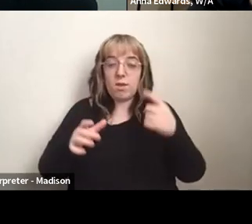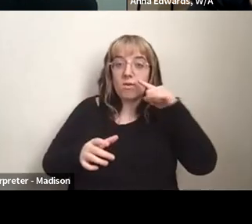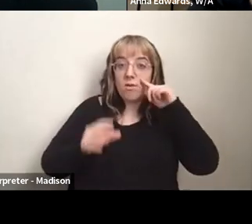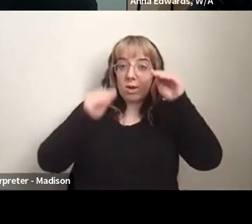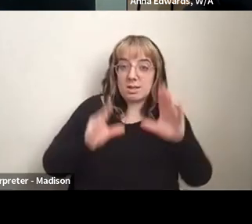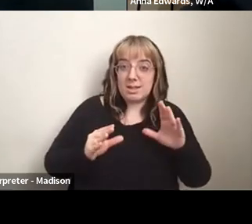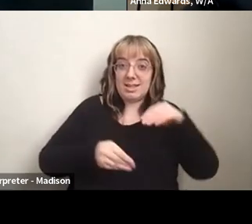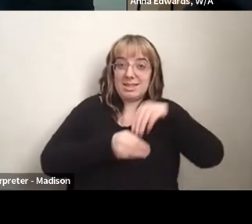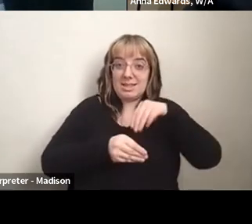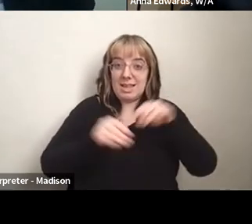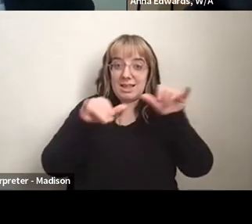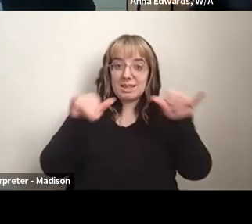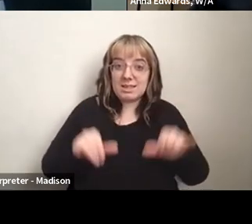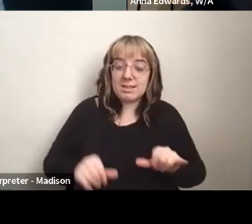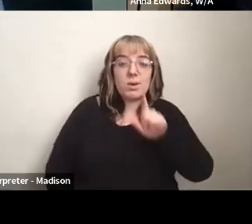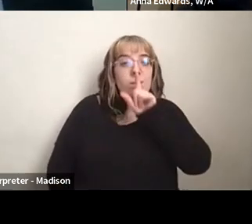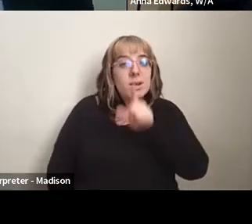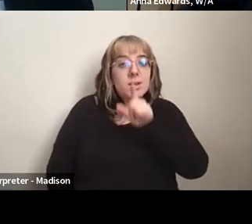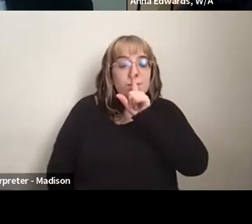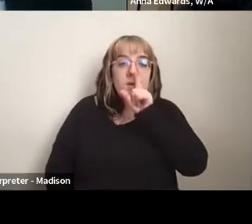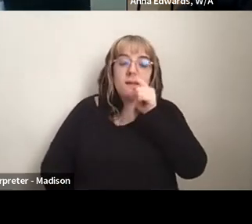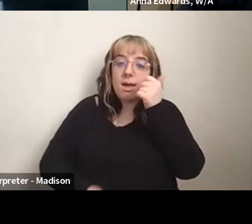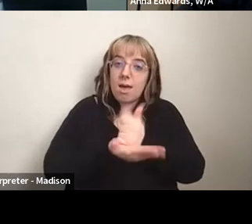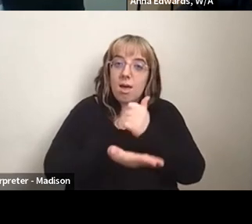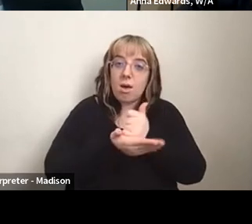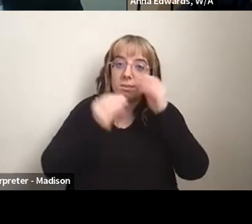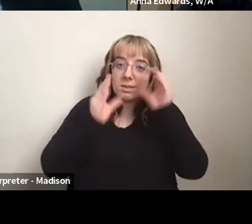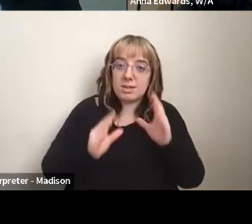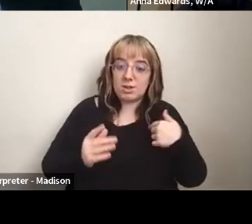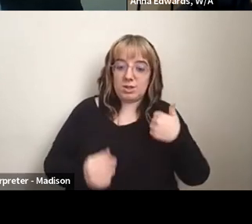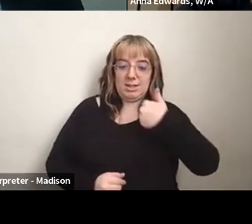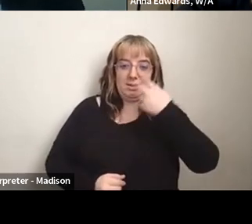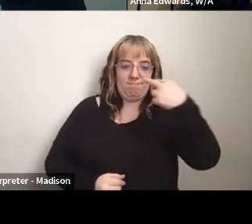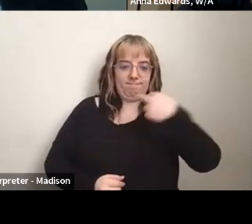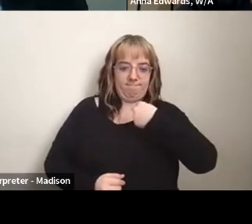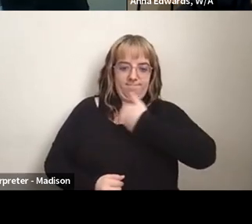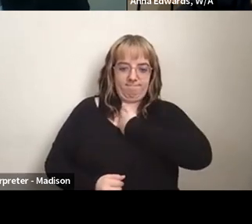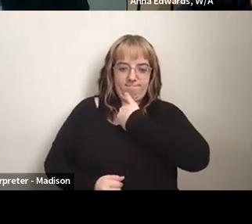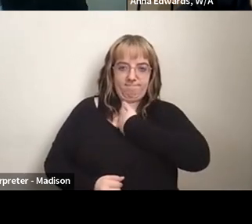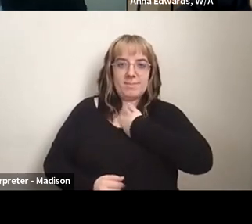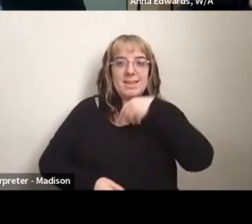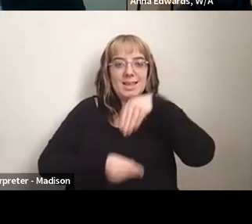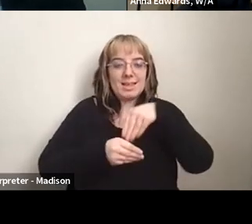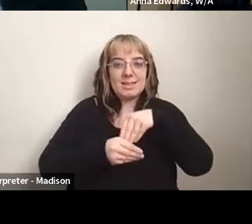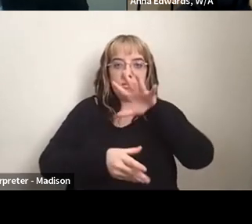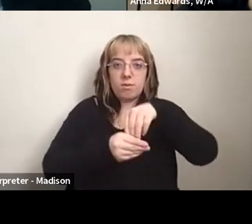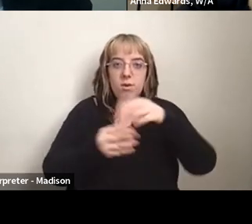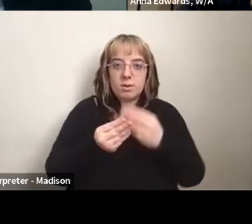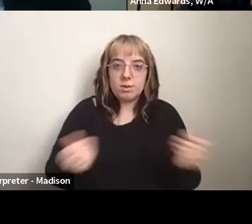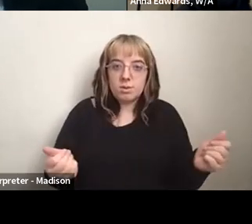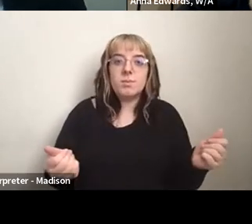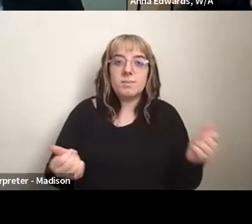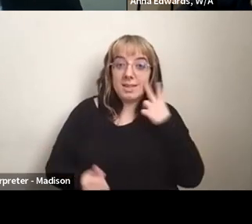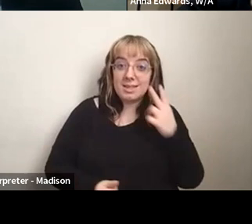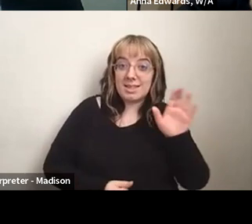the system has really helped educators see themselves in the solutions, and most importantly, see their